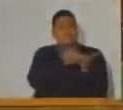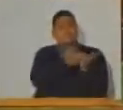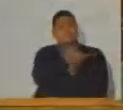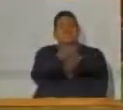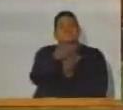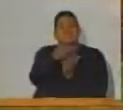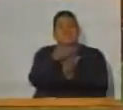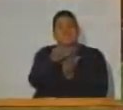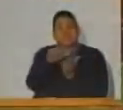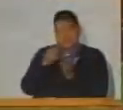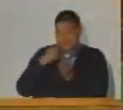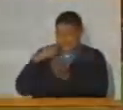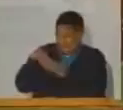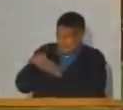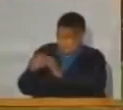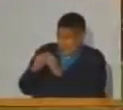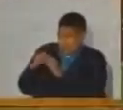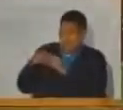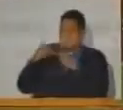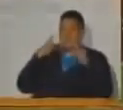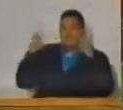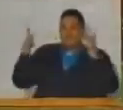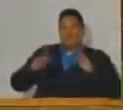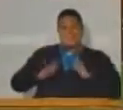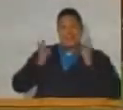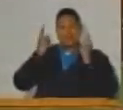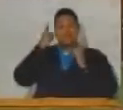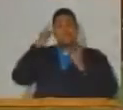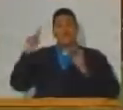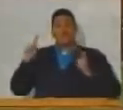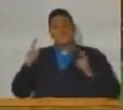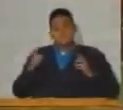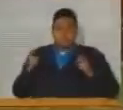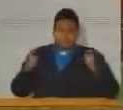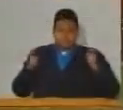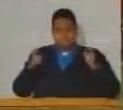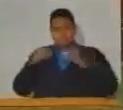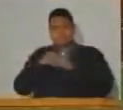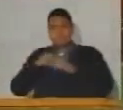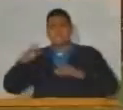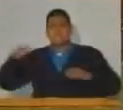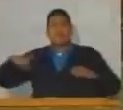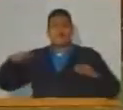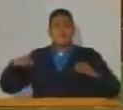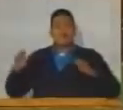and probity in public life, for temperance in the parliament.